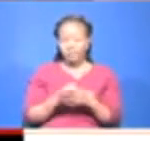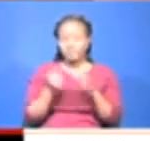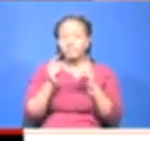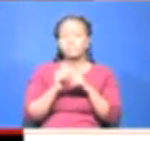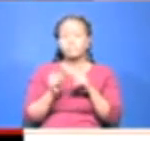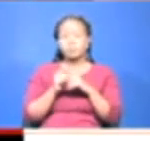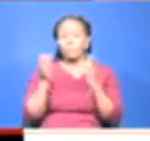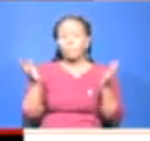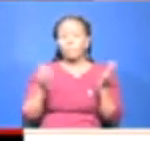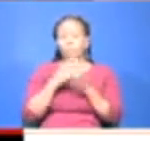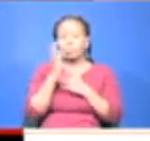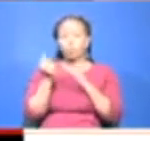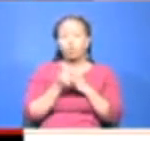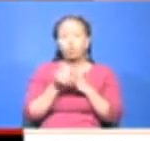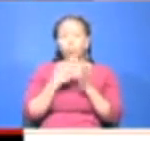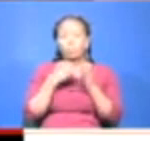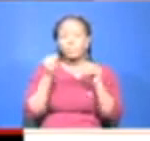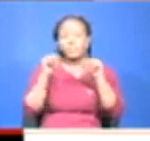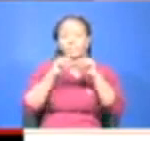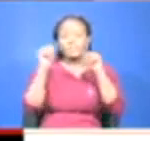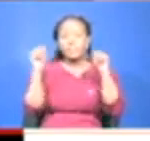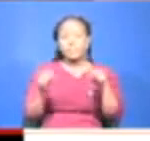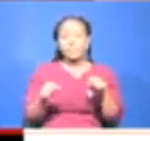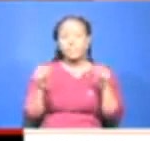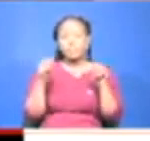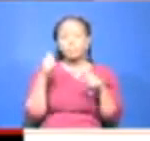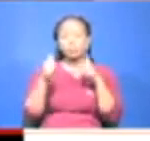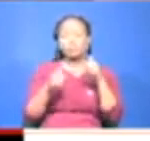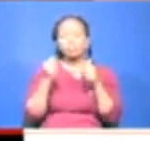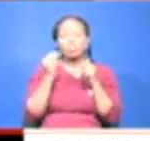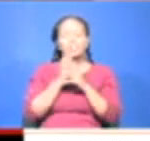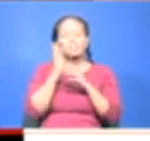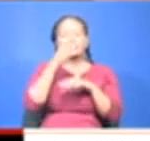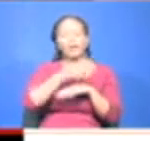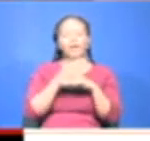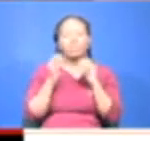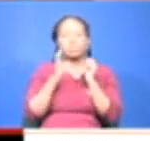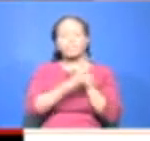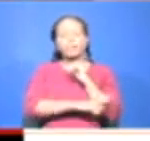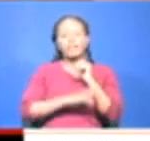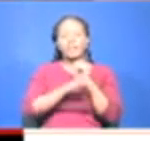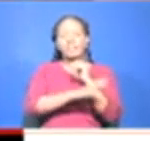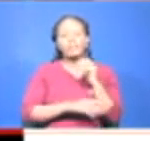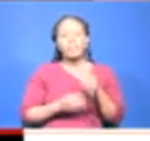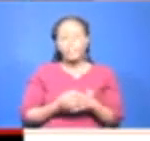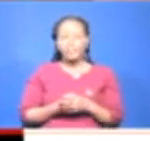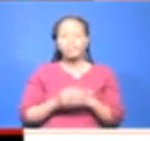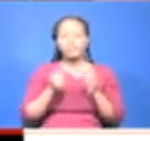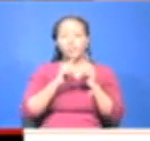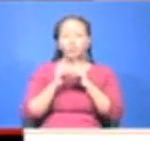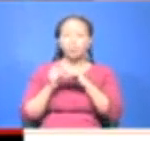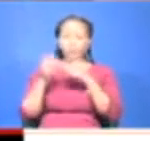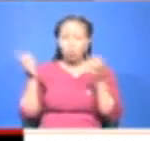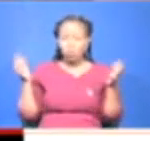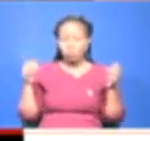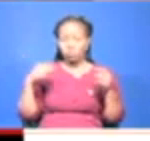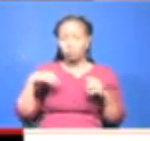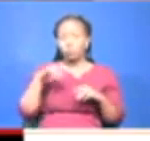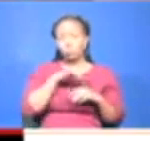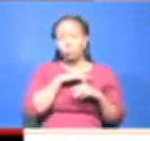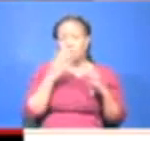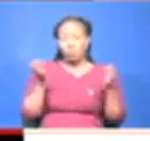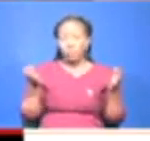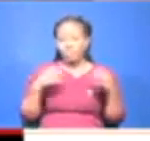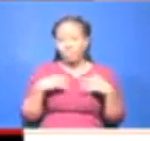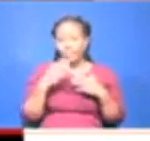know, a system of rationing that reaches across the country. Mm-hmm. So there is a, from that angle, there is a food sort of